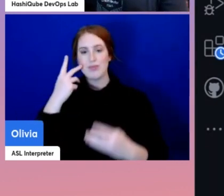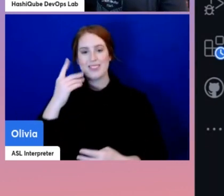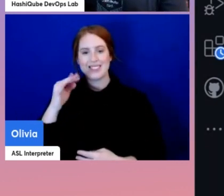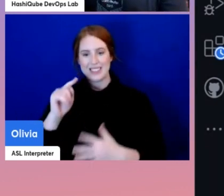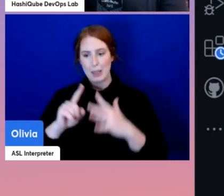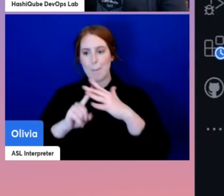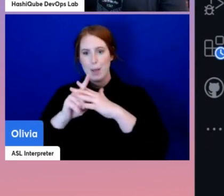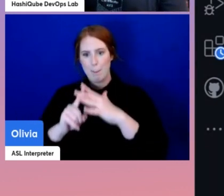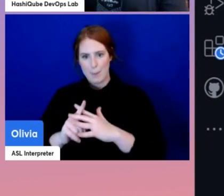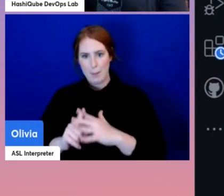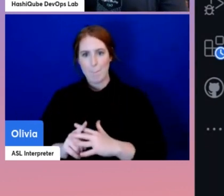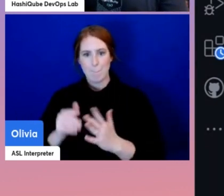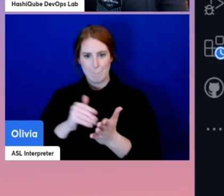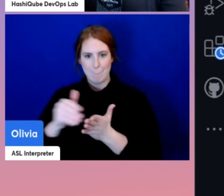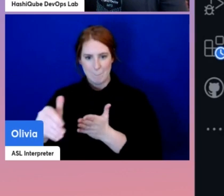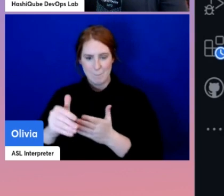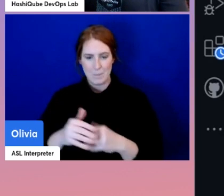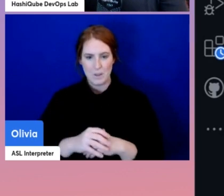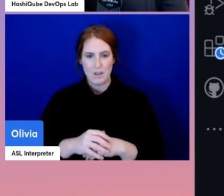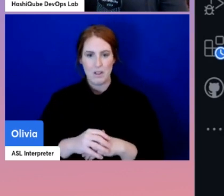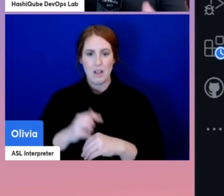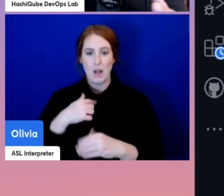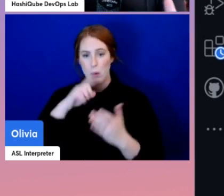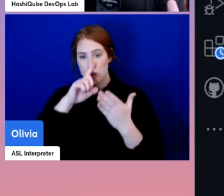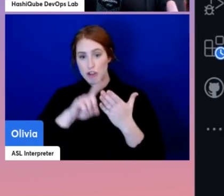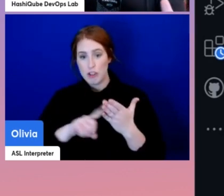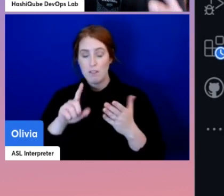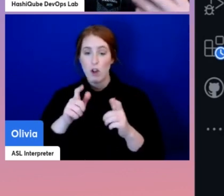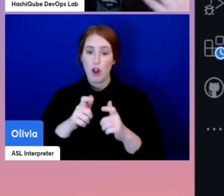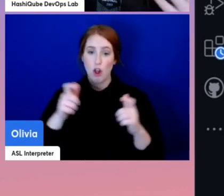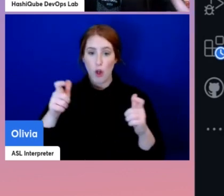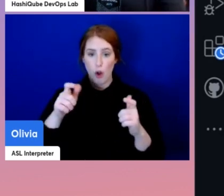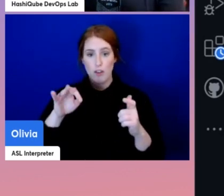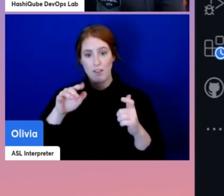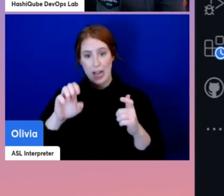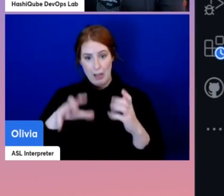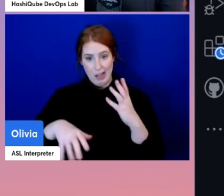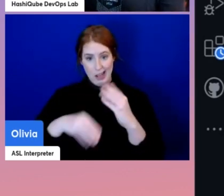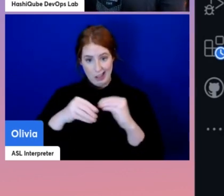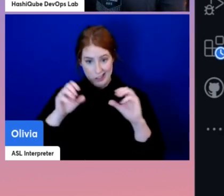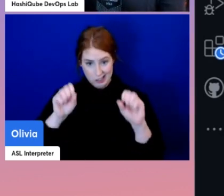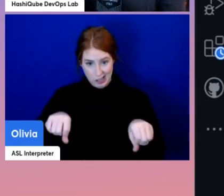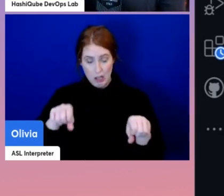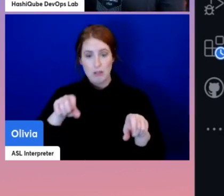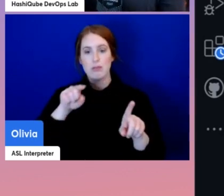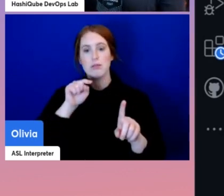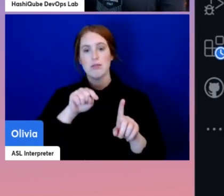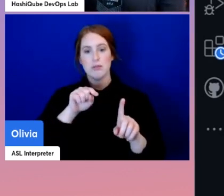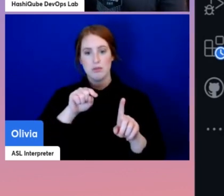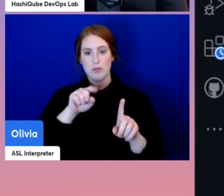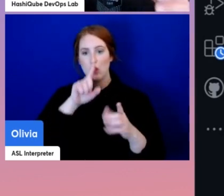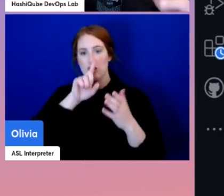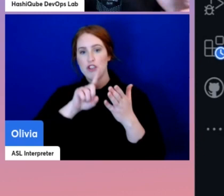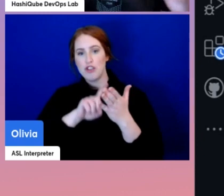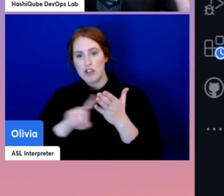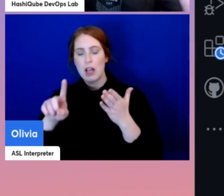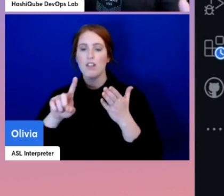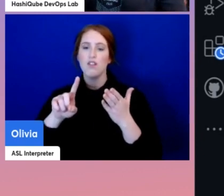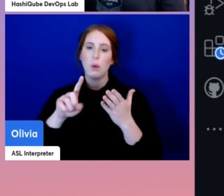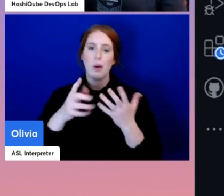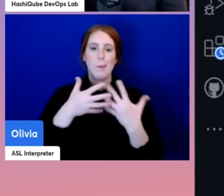check for our large files that we can add. So if we add files larger than this, it's going to fail us. It will check for merge